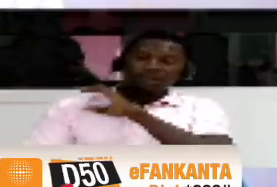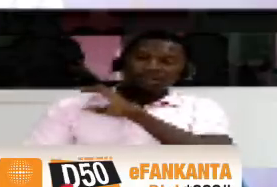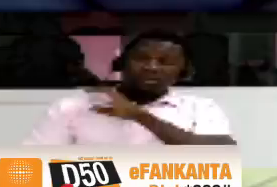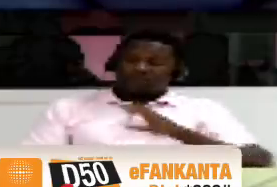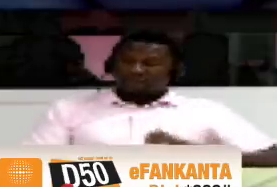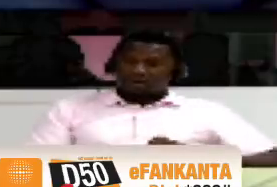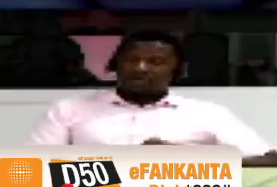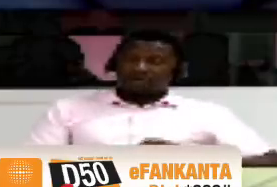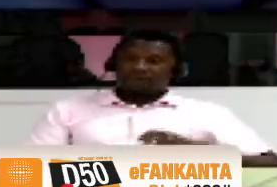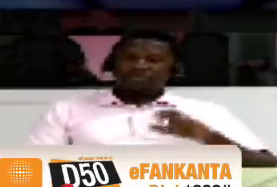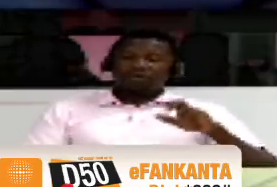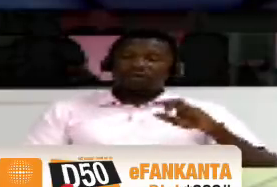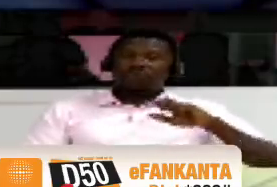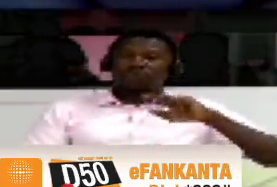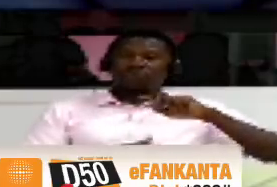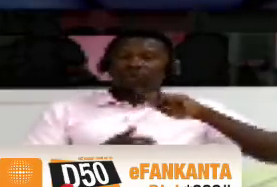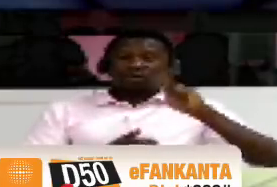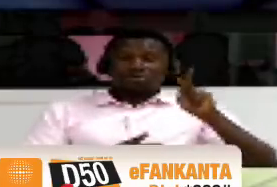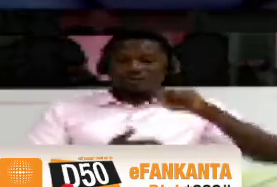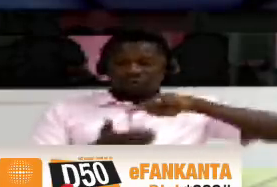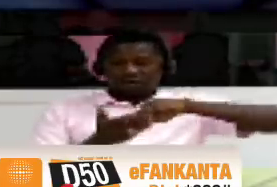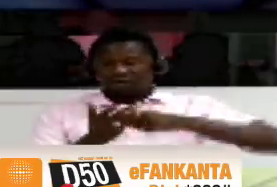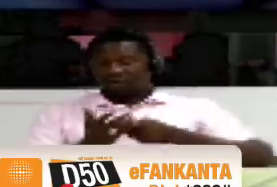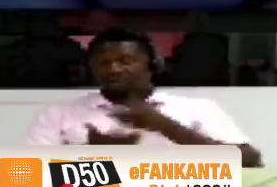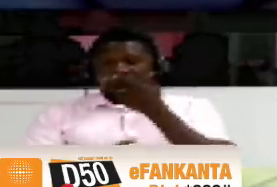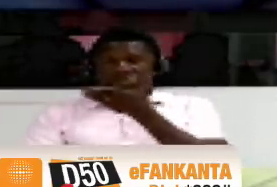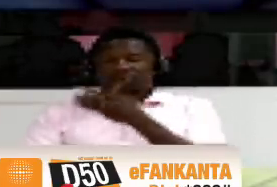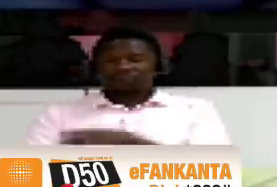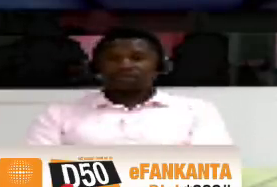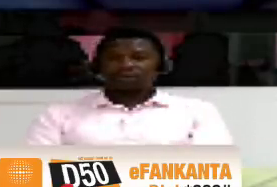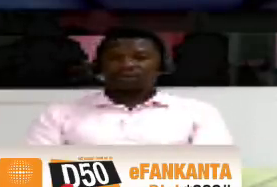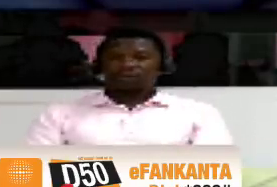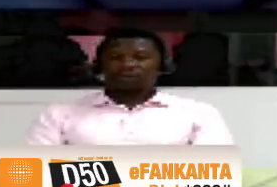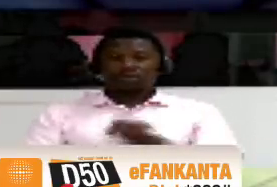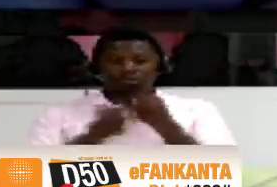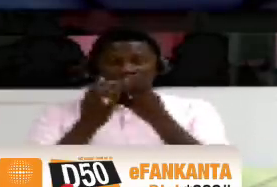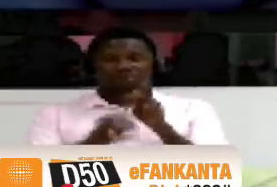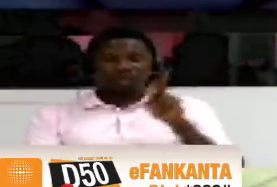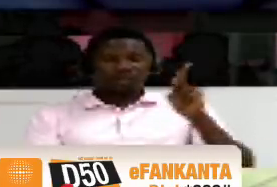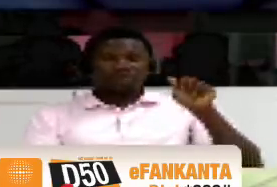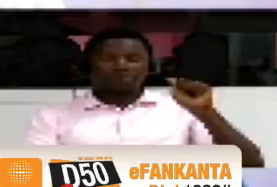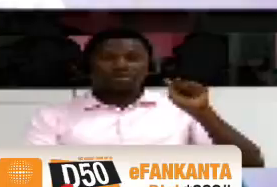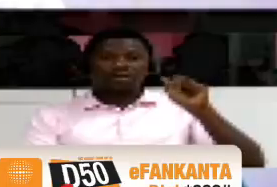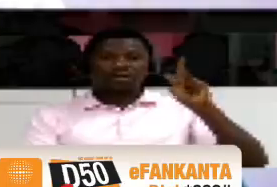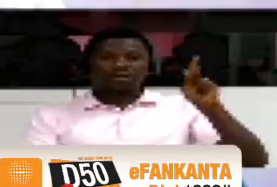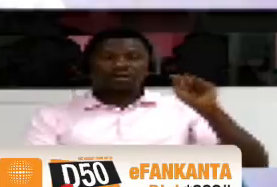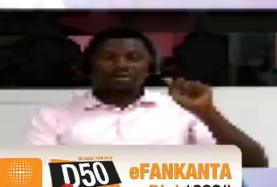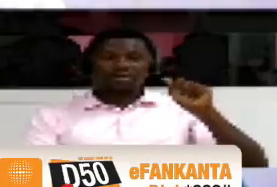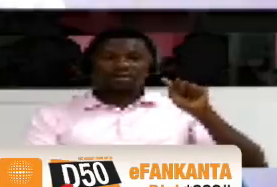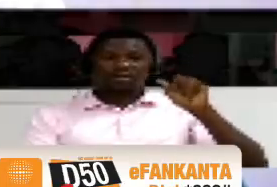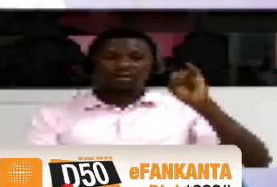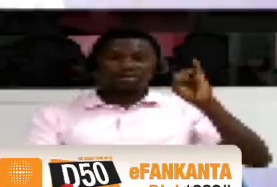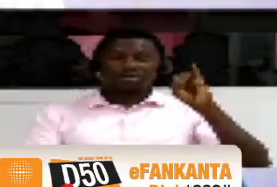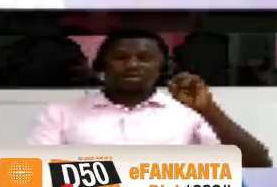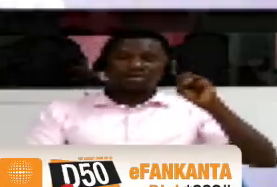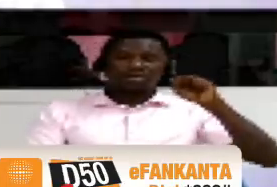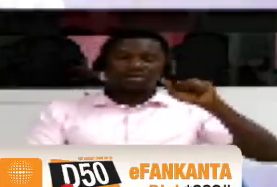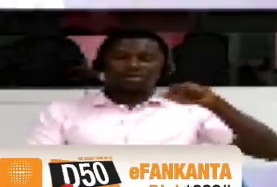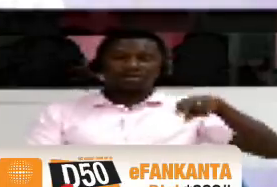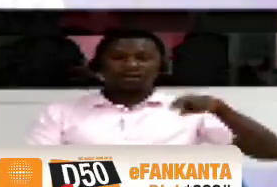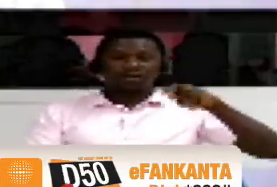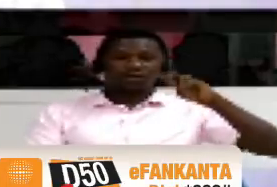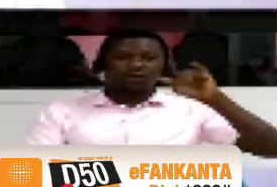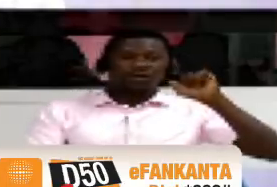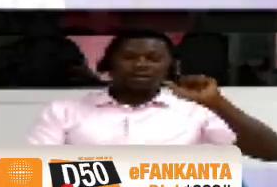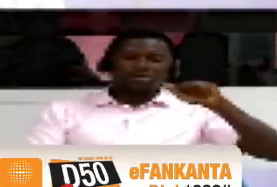You mentioned Kaka Isanyang. Who is that? Was he a member? He was the principal education officer at the time